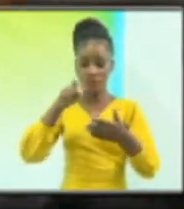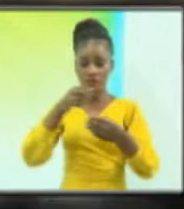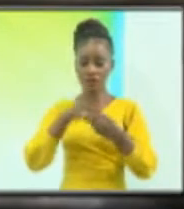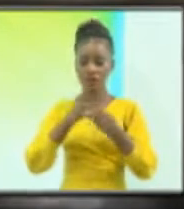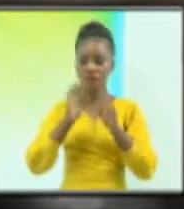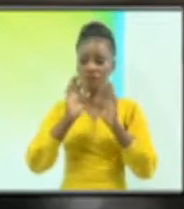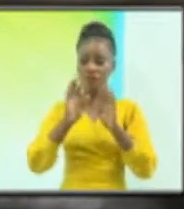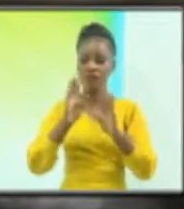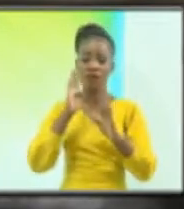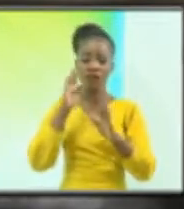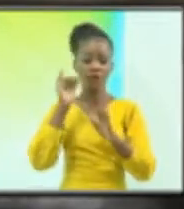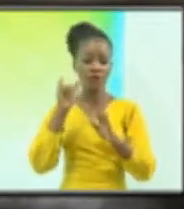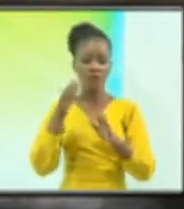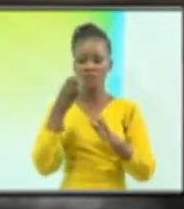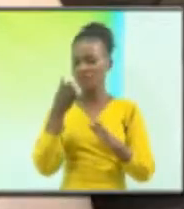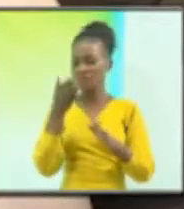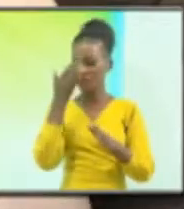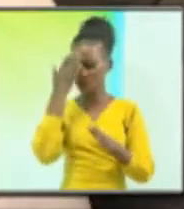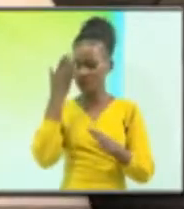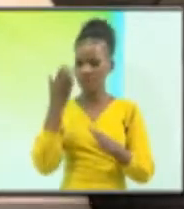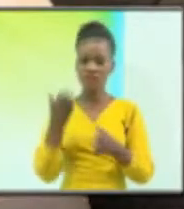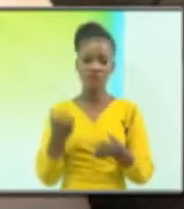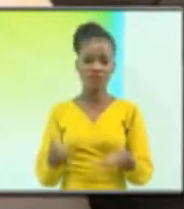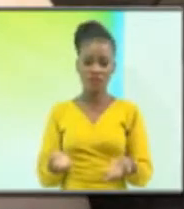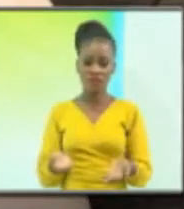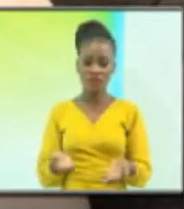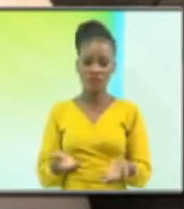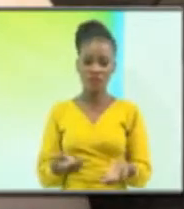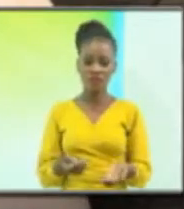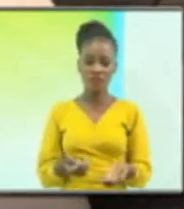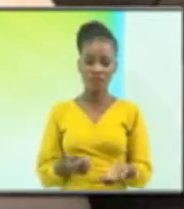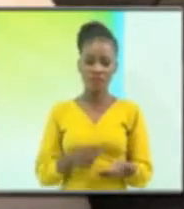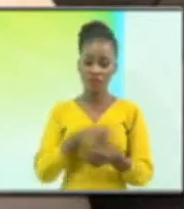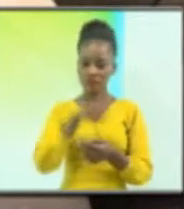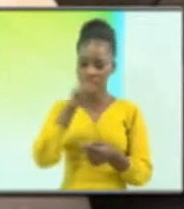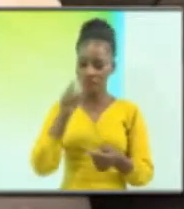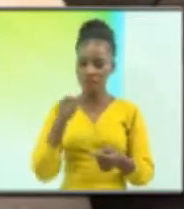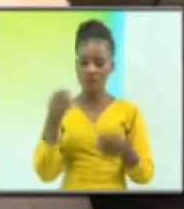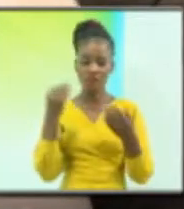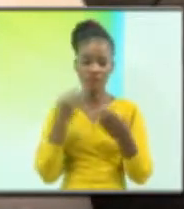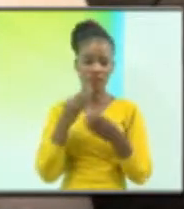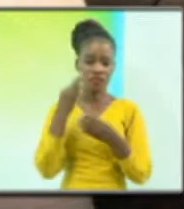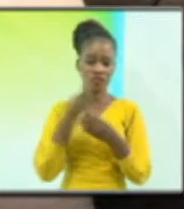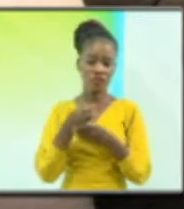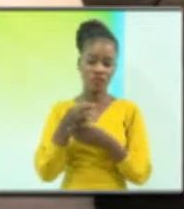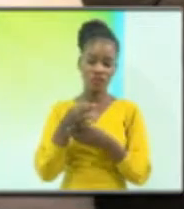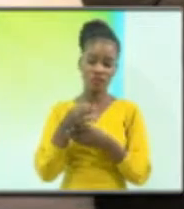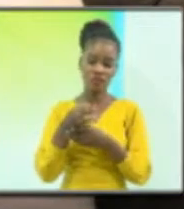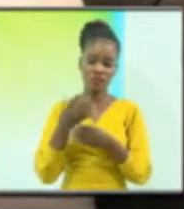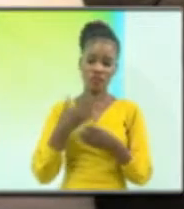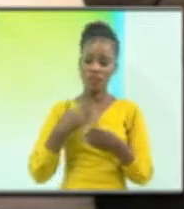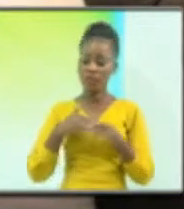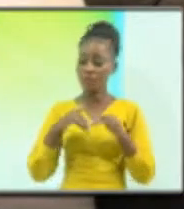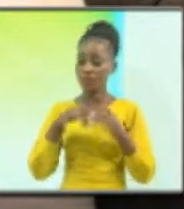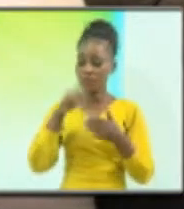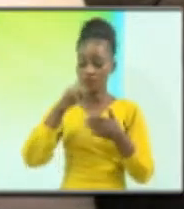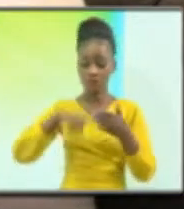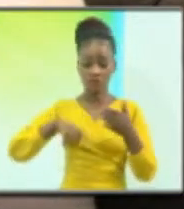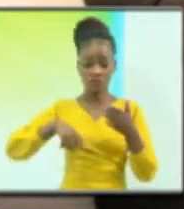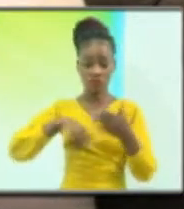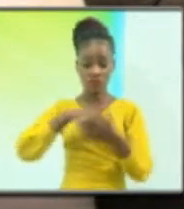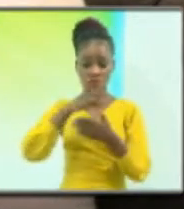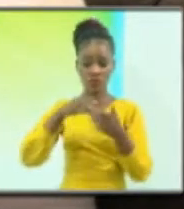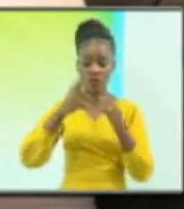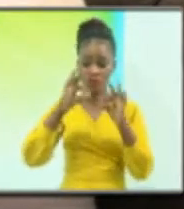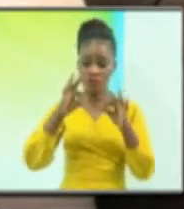just biometrics and details. Do I pay to your account as Simon Monday? After you have put in your details,